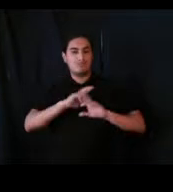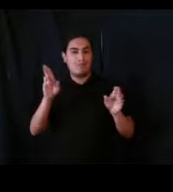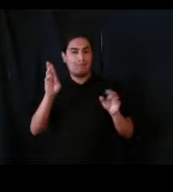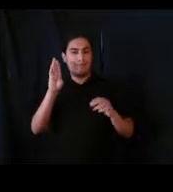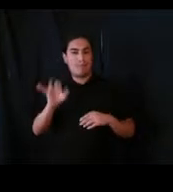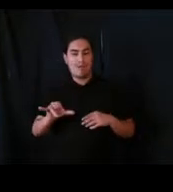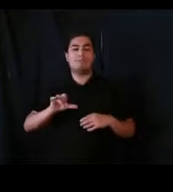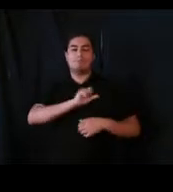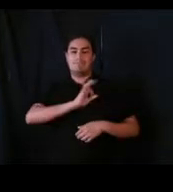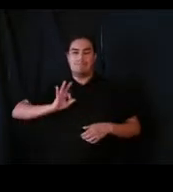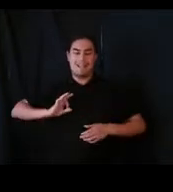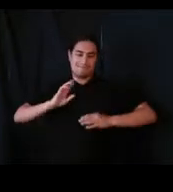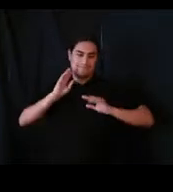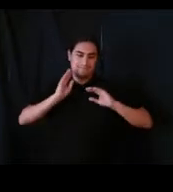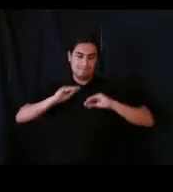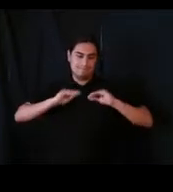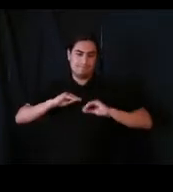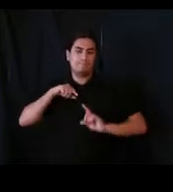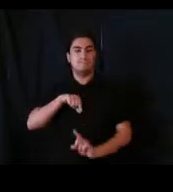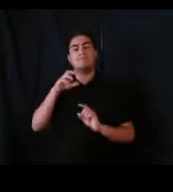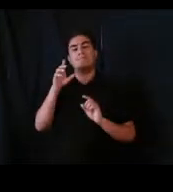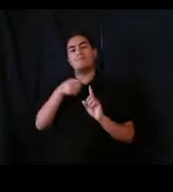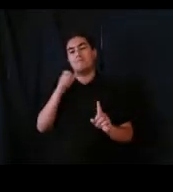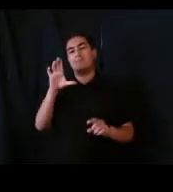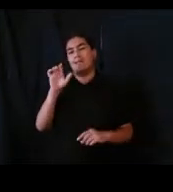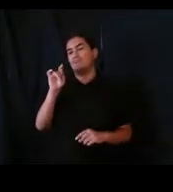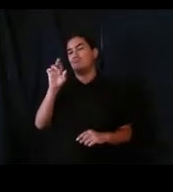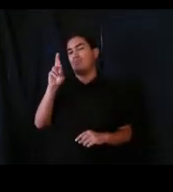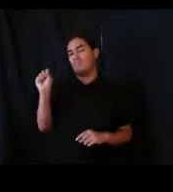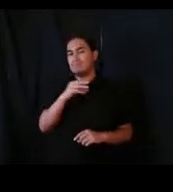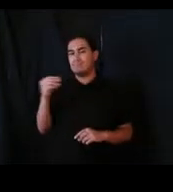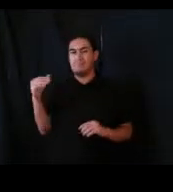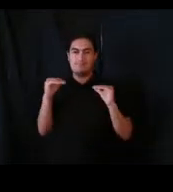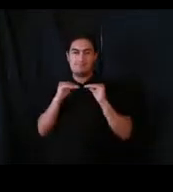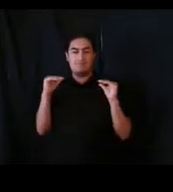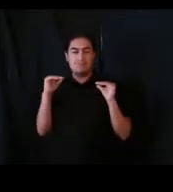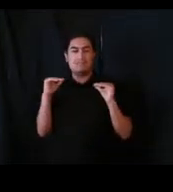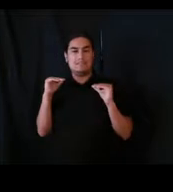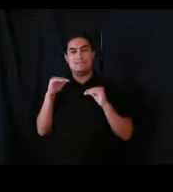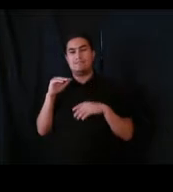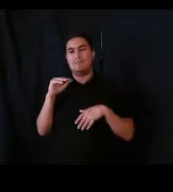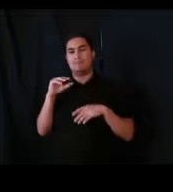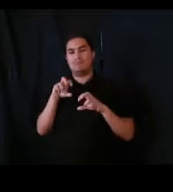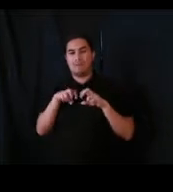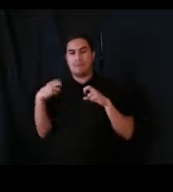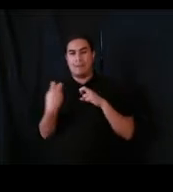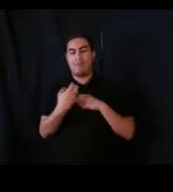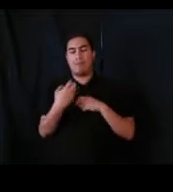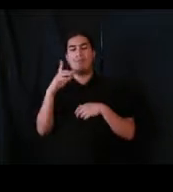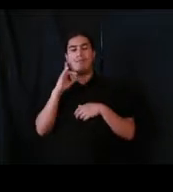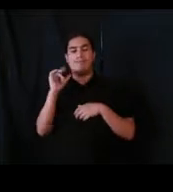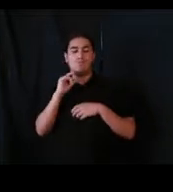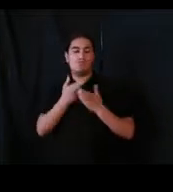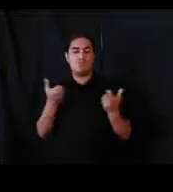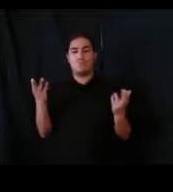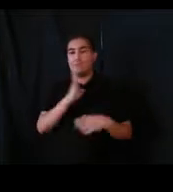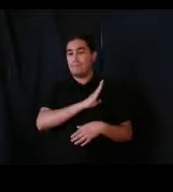staff in consultation with caltrans the commission's equity advisory roundtable the california air resources